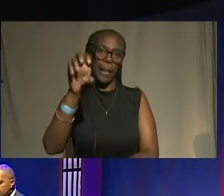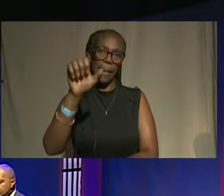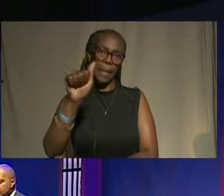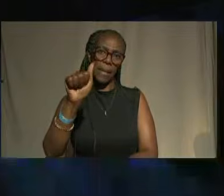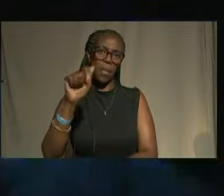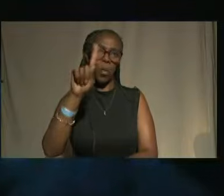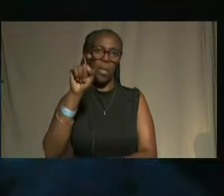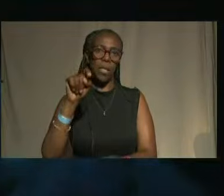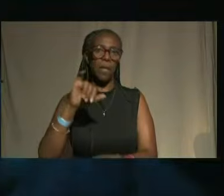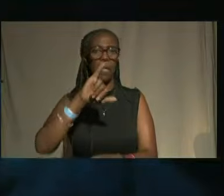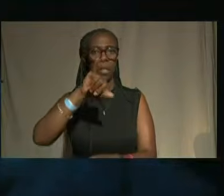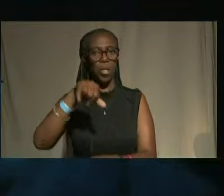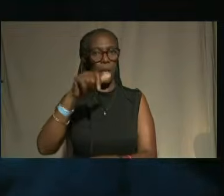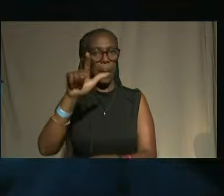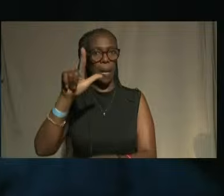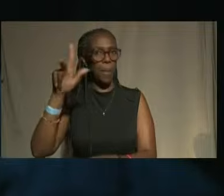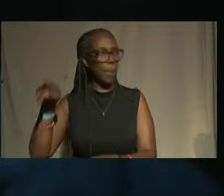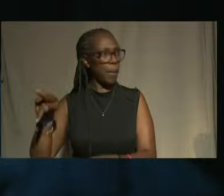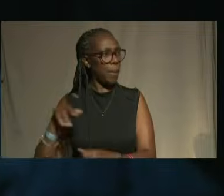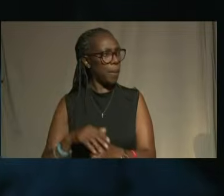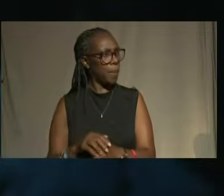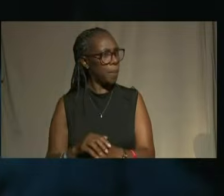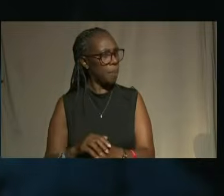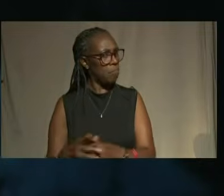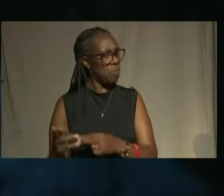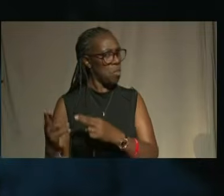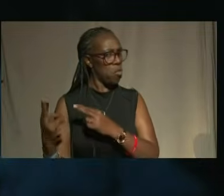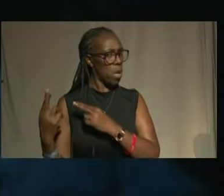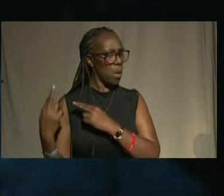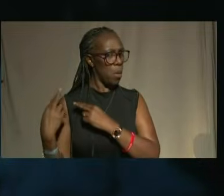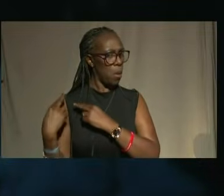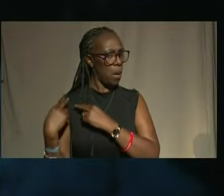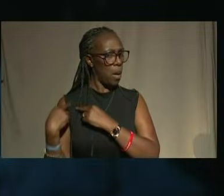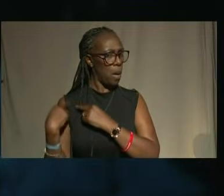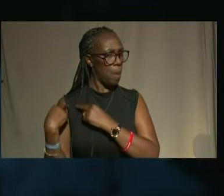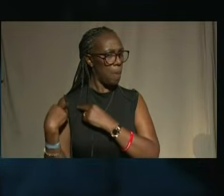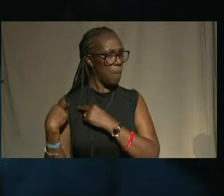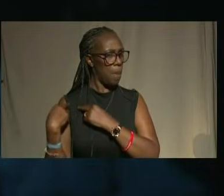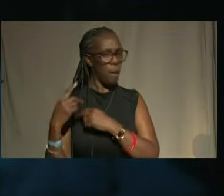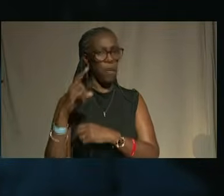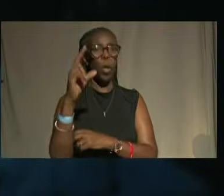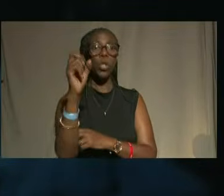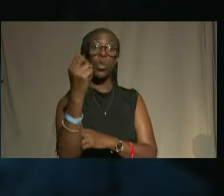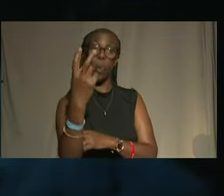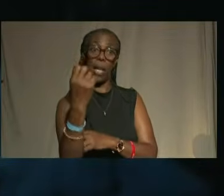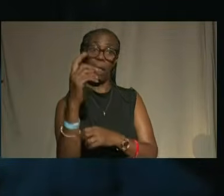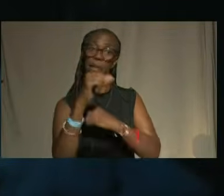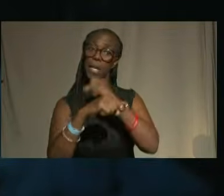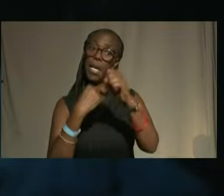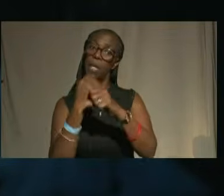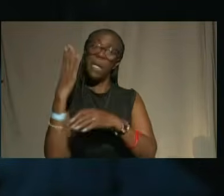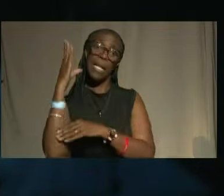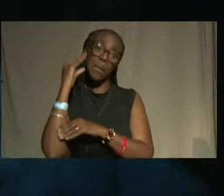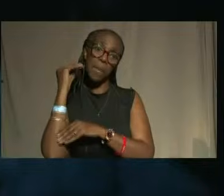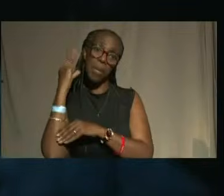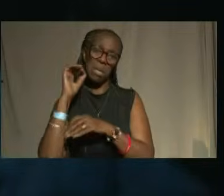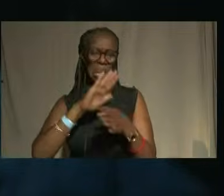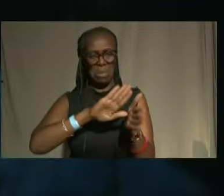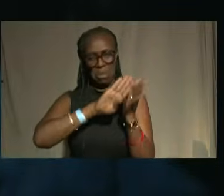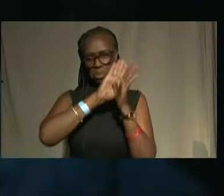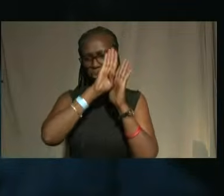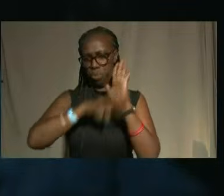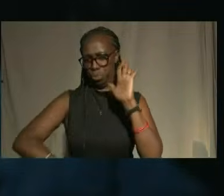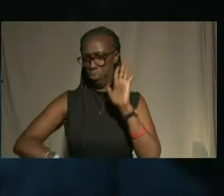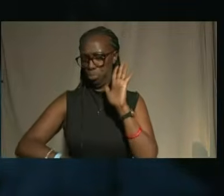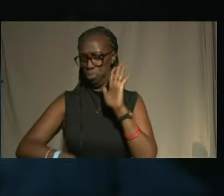The requirement for a 12-year experience in law enforcement was removed from the January 2025 job advertisement